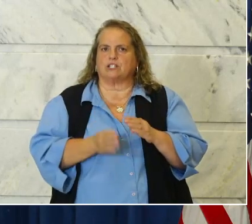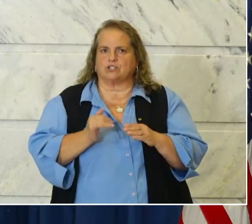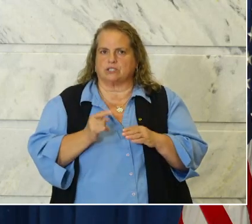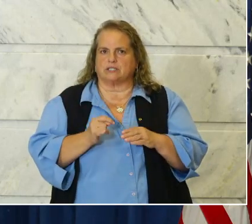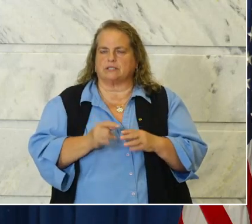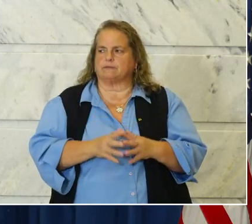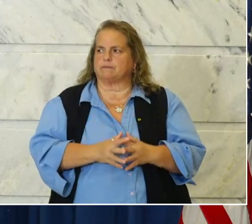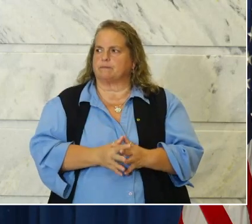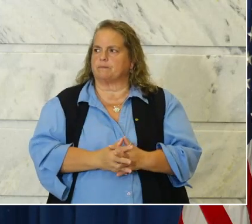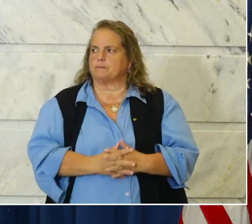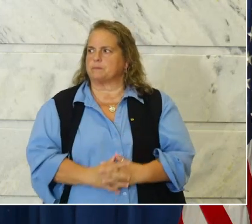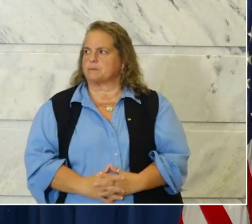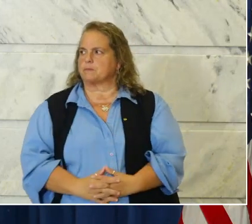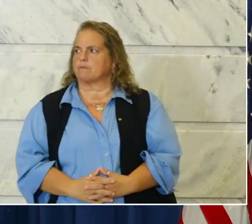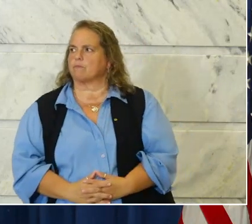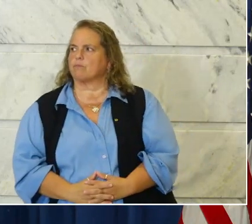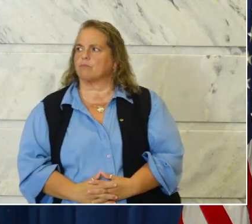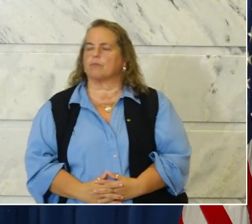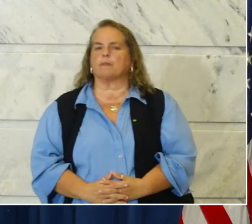done quickly.